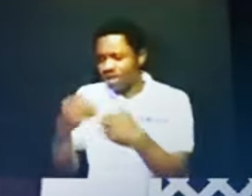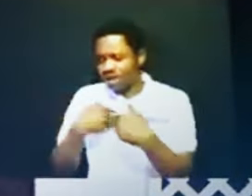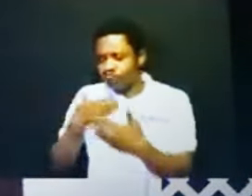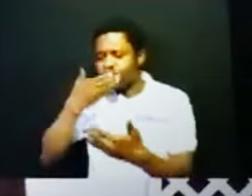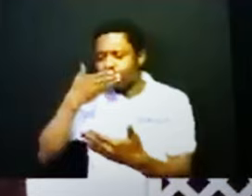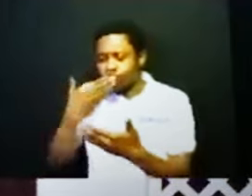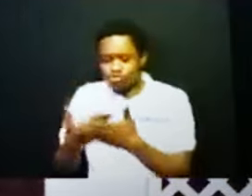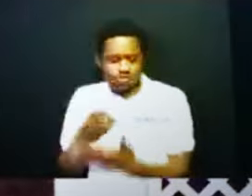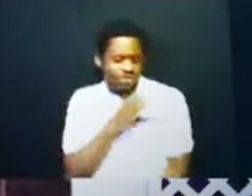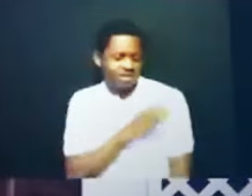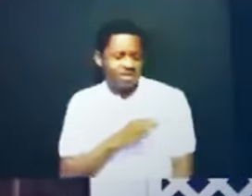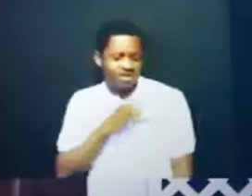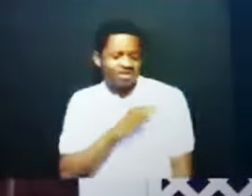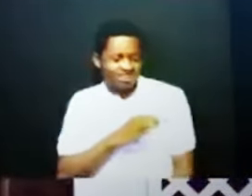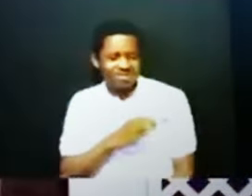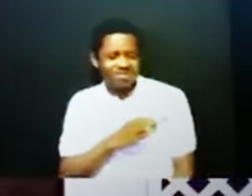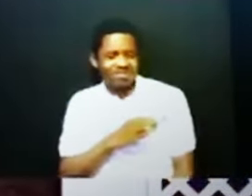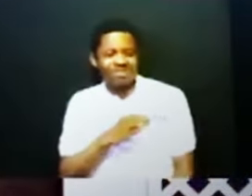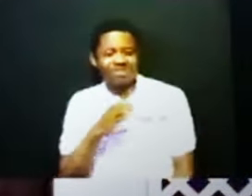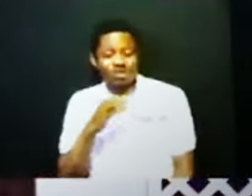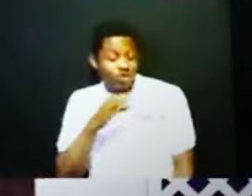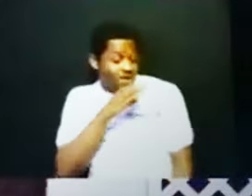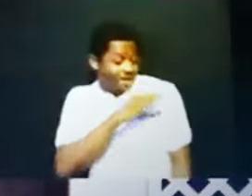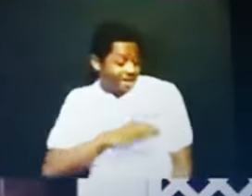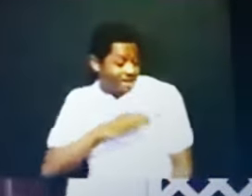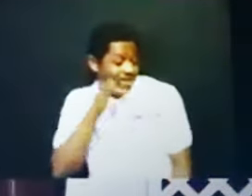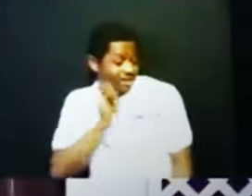Character that depicts that we are different.